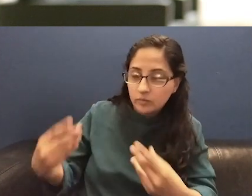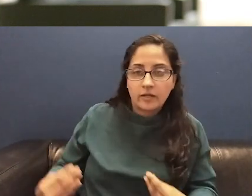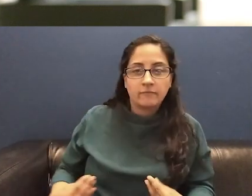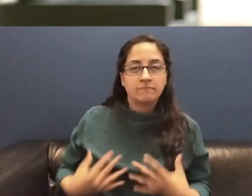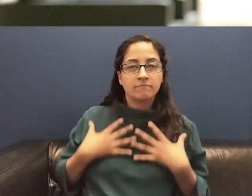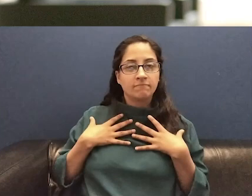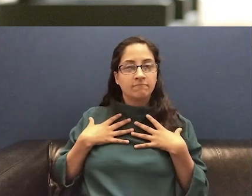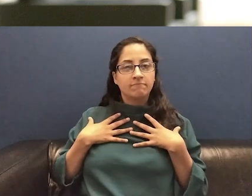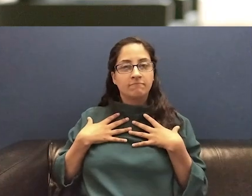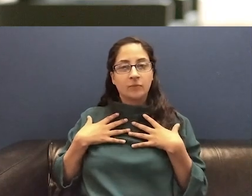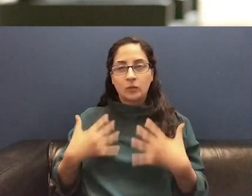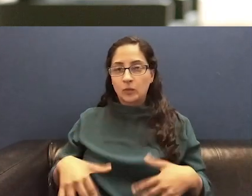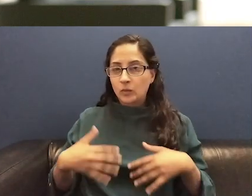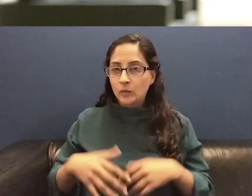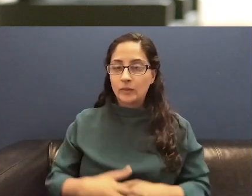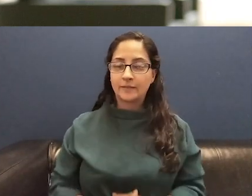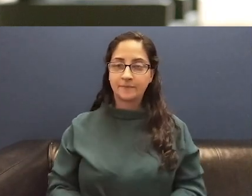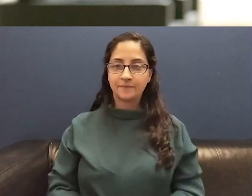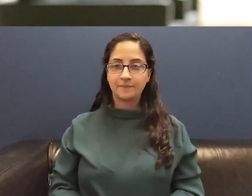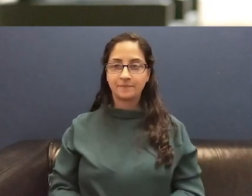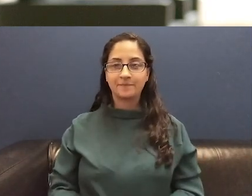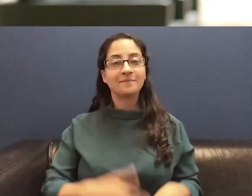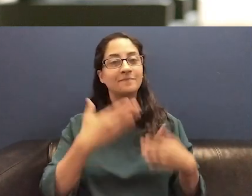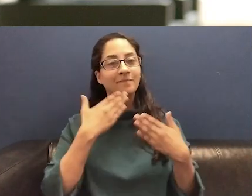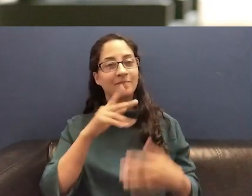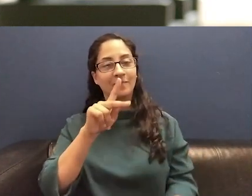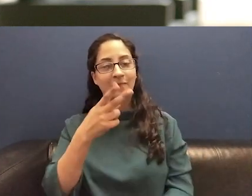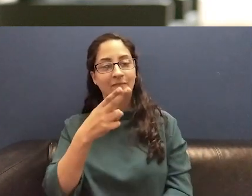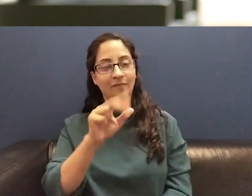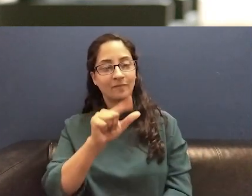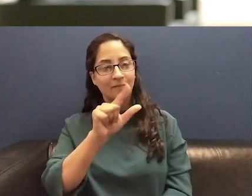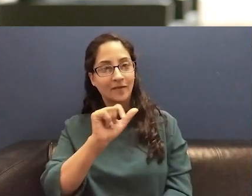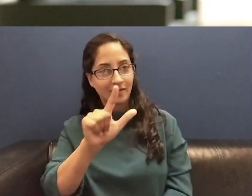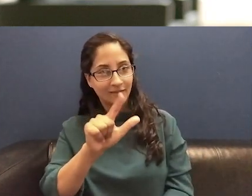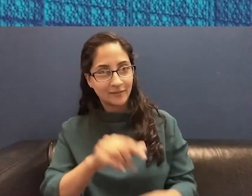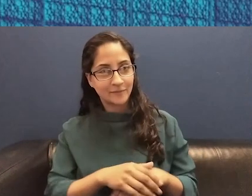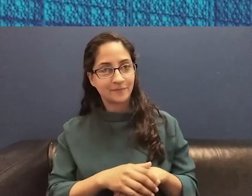for all of us around the world who are watching the situation and seeking to help.